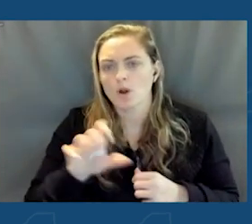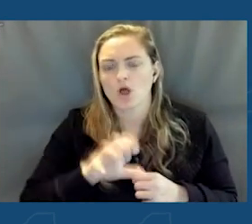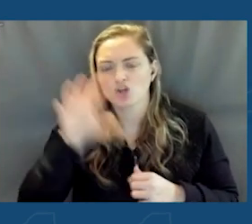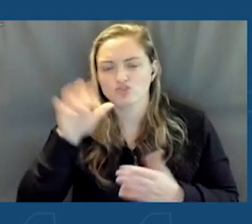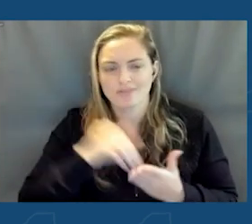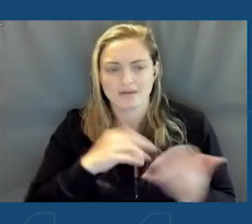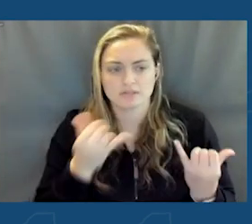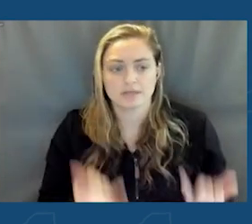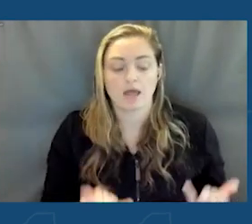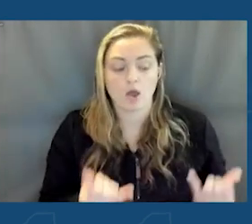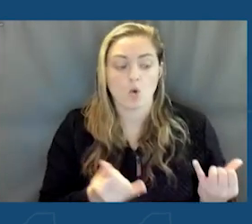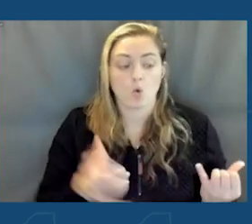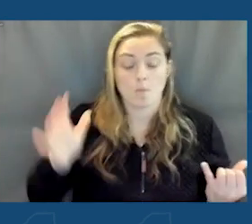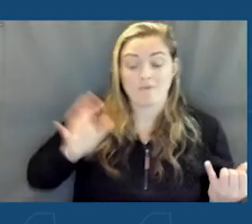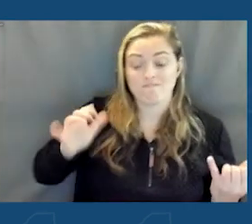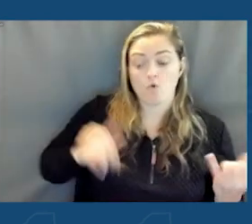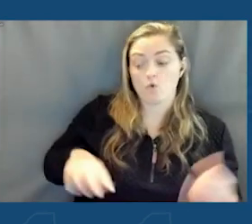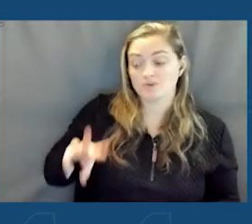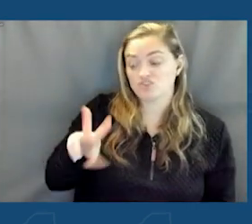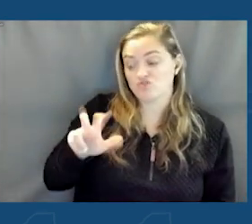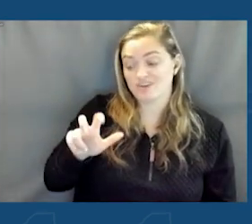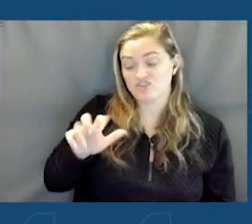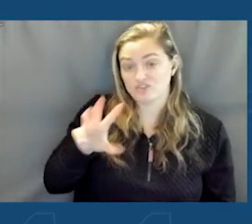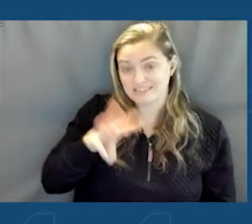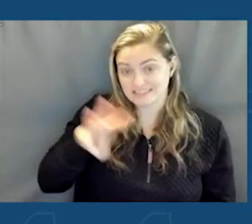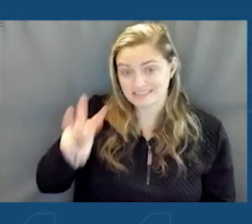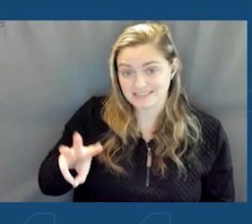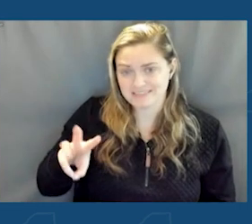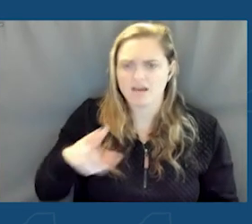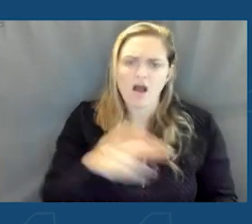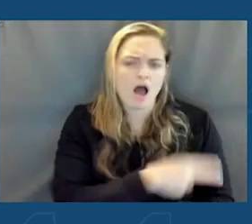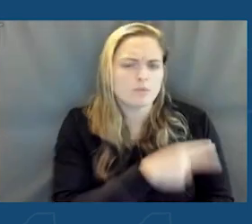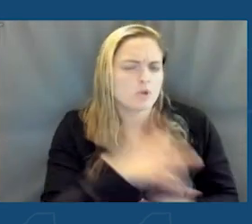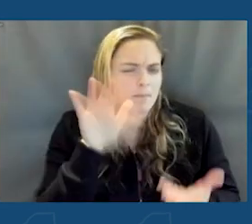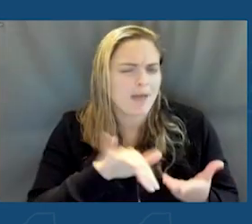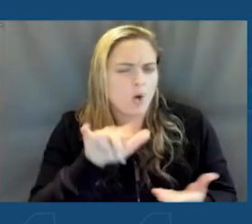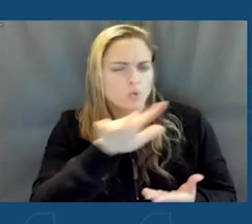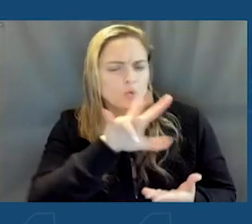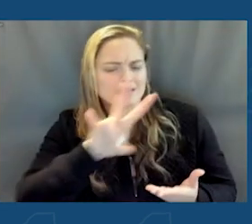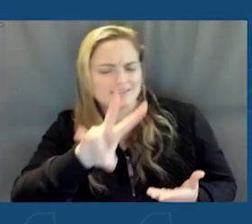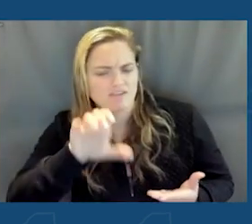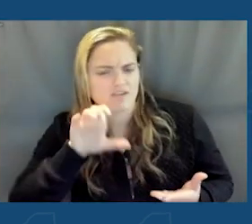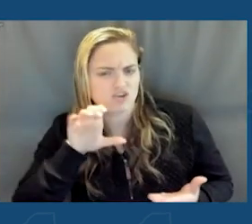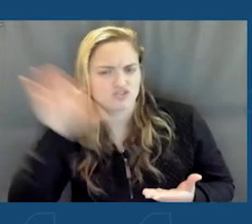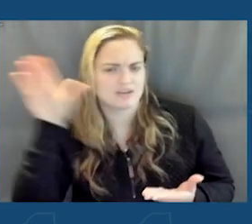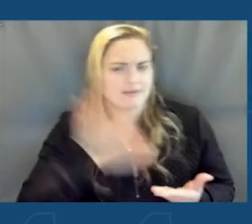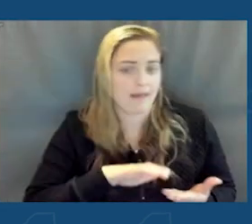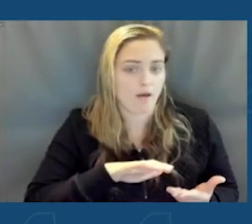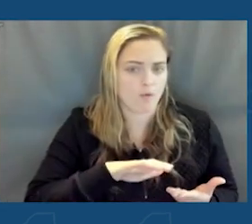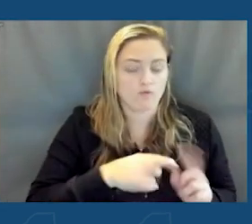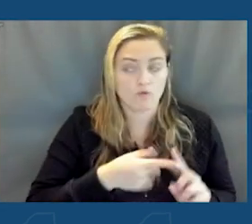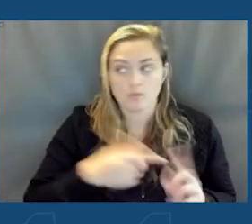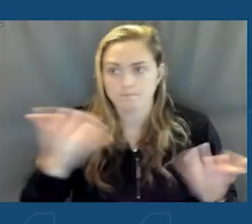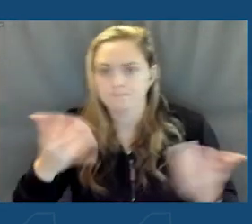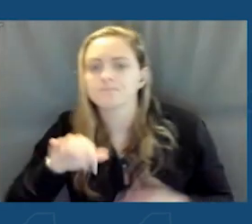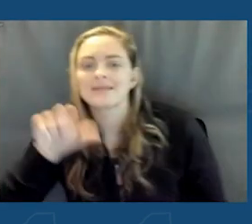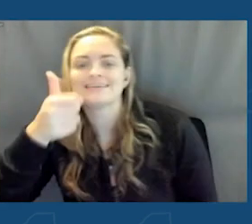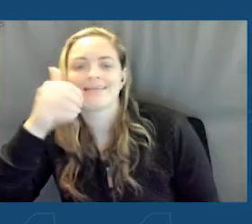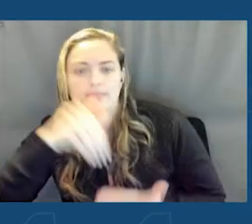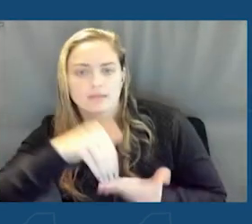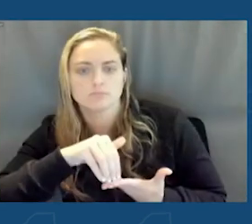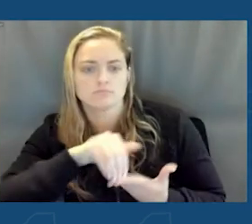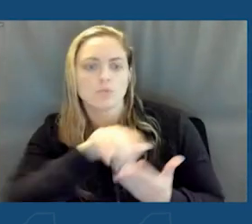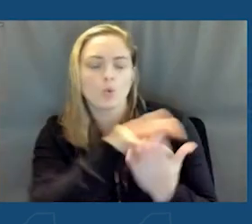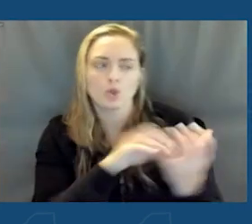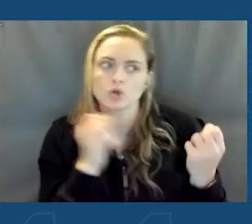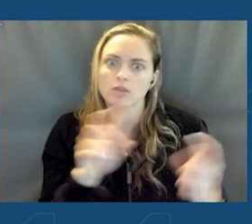was 366. Hospitalizations are down to about 2,700, down from 10,000. We learned a lot of lessons